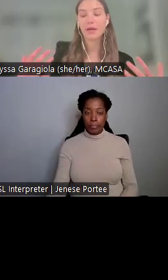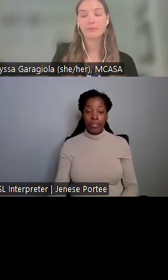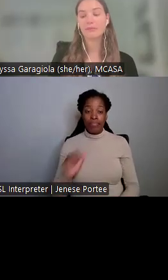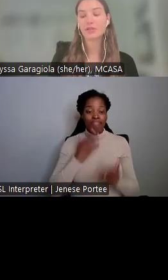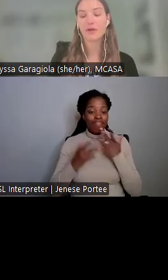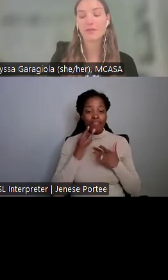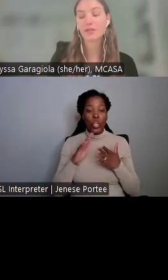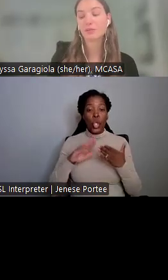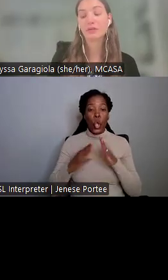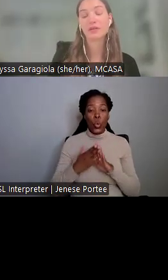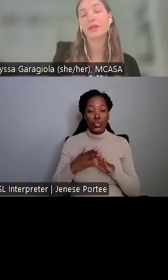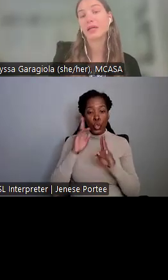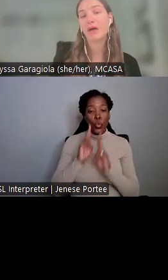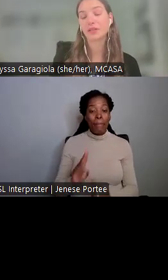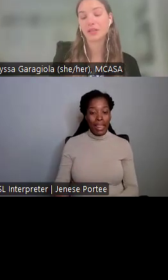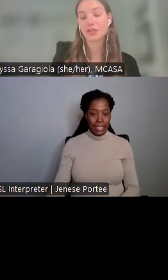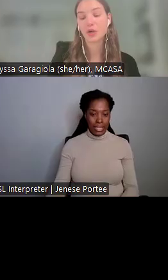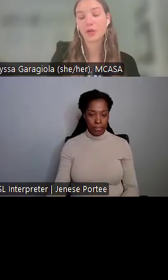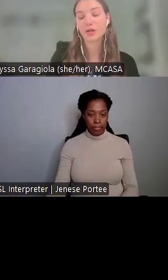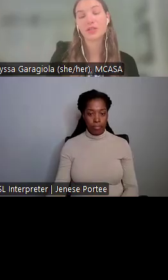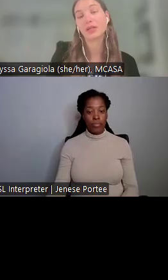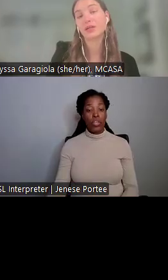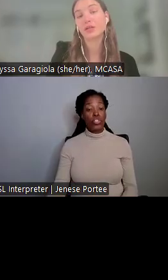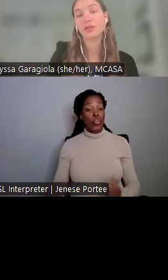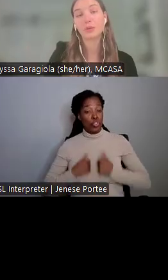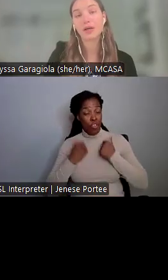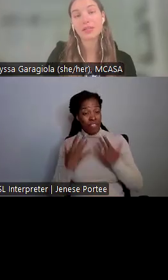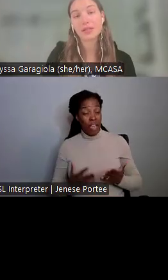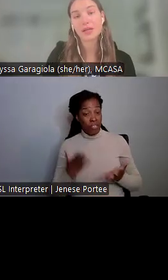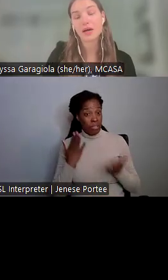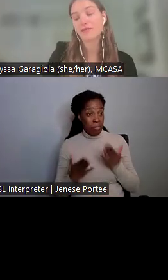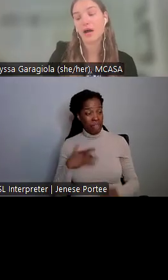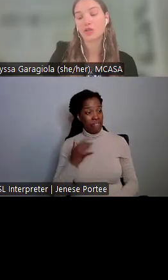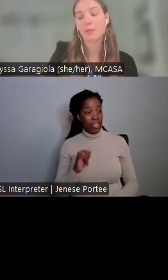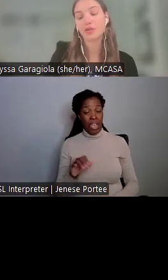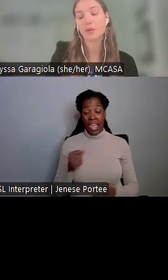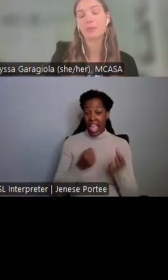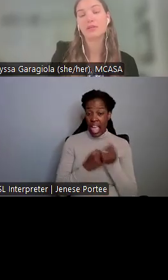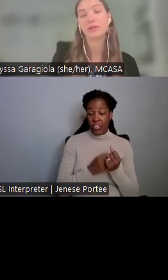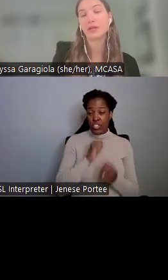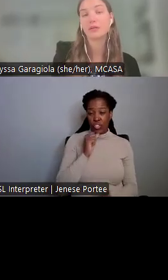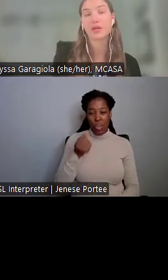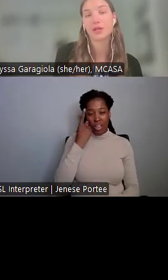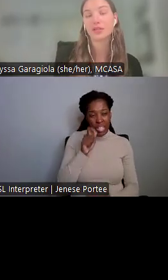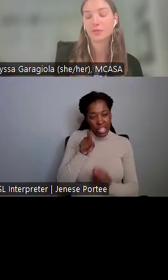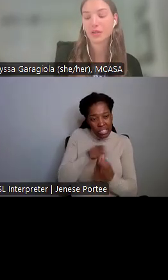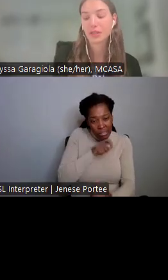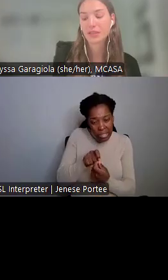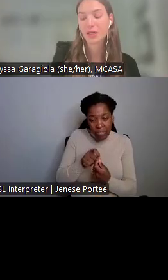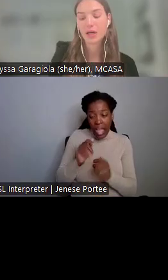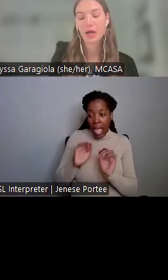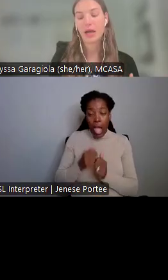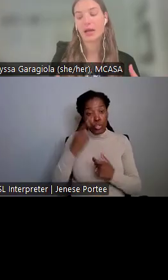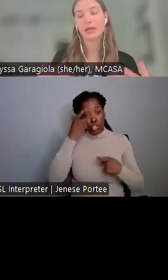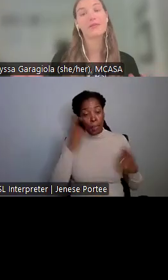So survivors may feel like advocates don't understand the nuances of how trauma can show up differently in marginalized